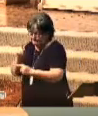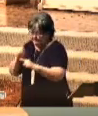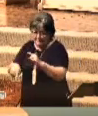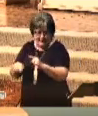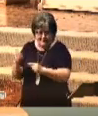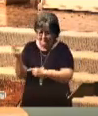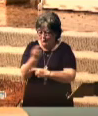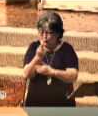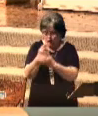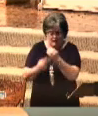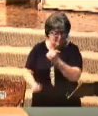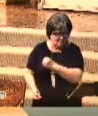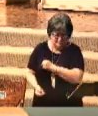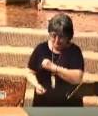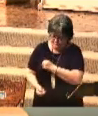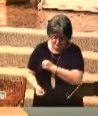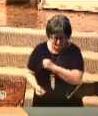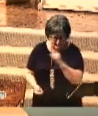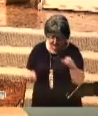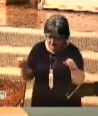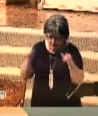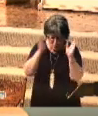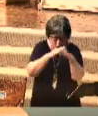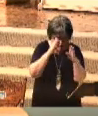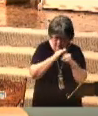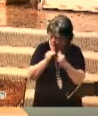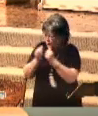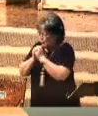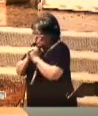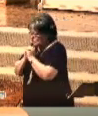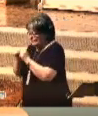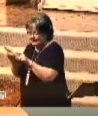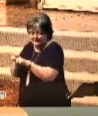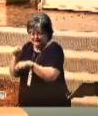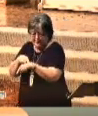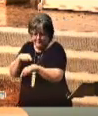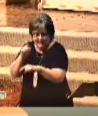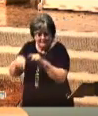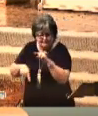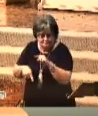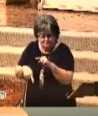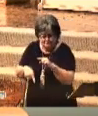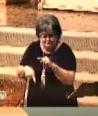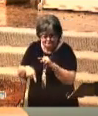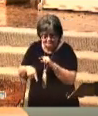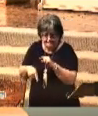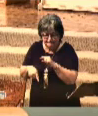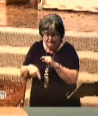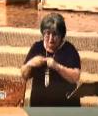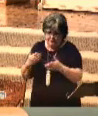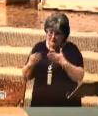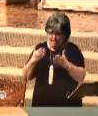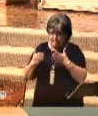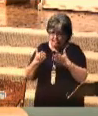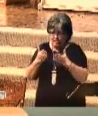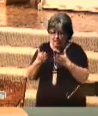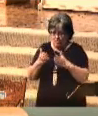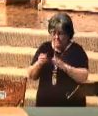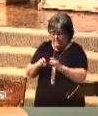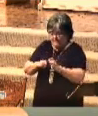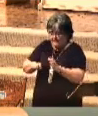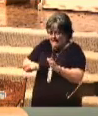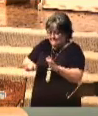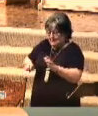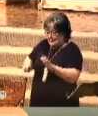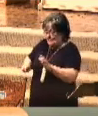same time. You can't worry and worship God at the same time. Now, you might find yourself backslide